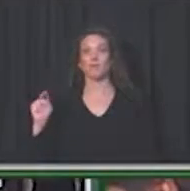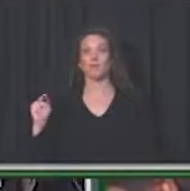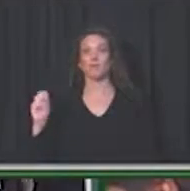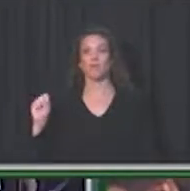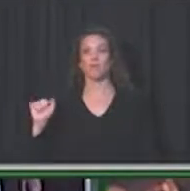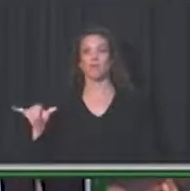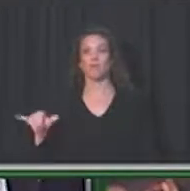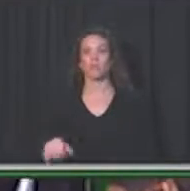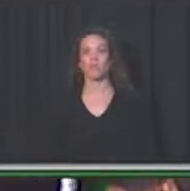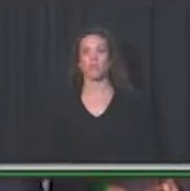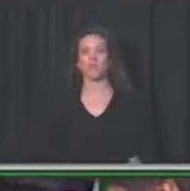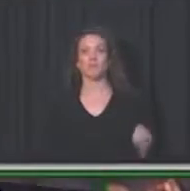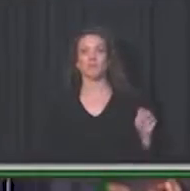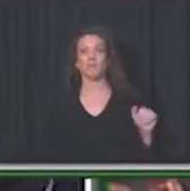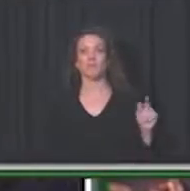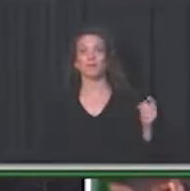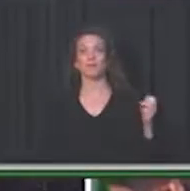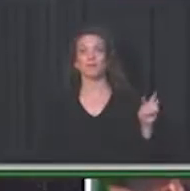Matthew Hirahara.